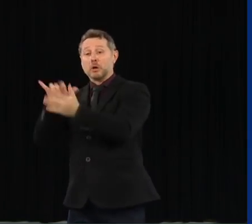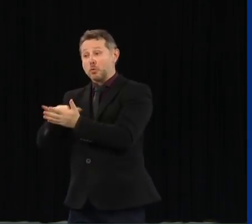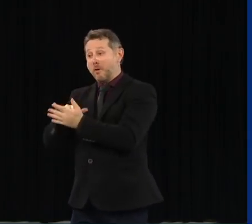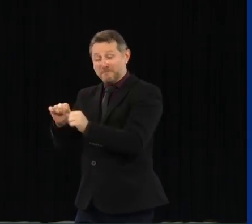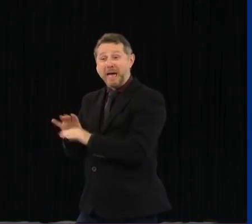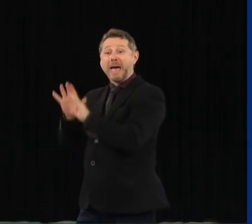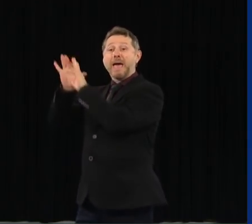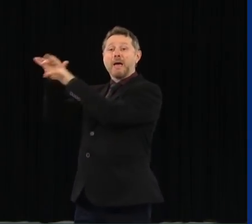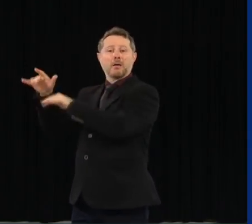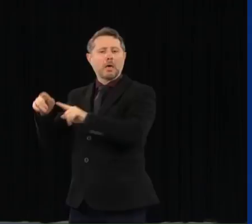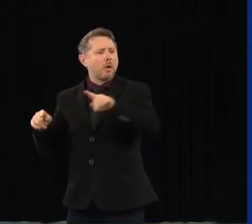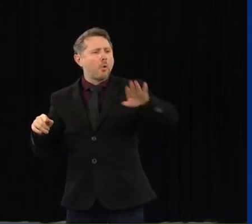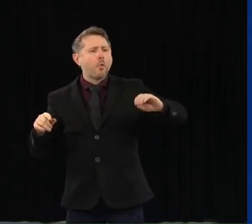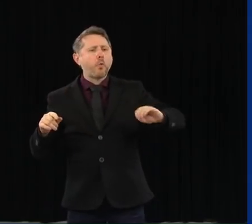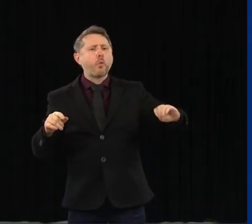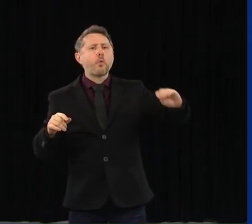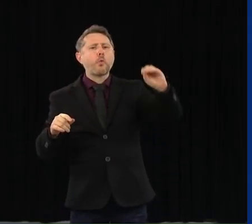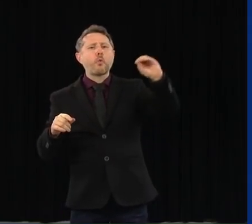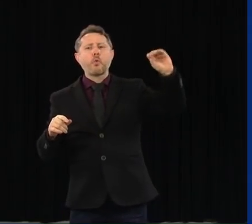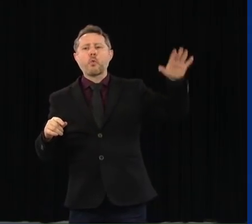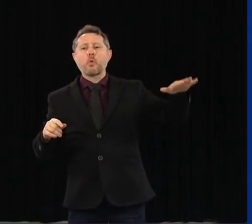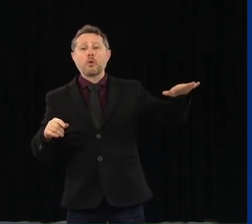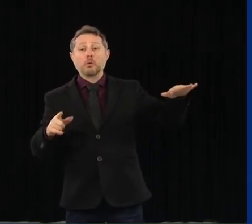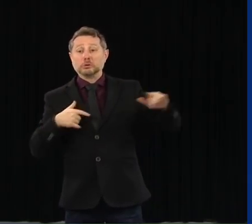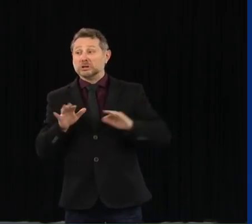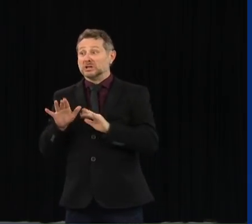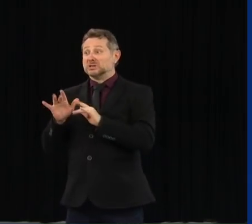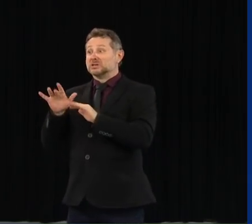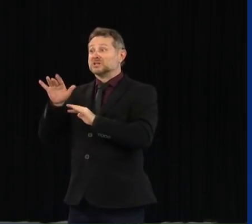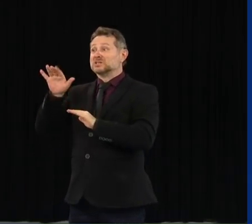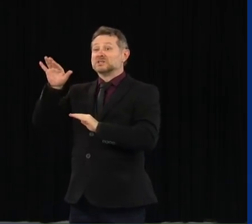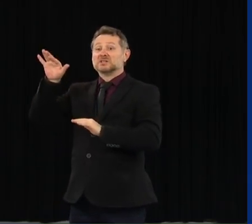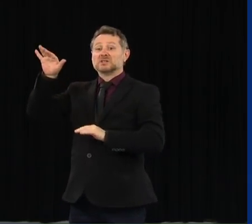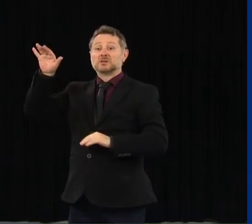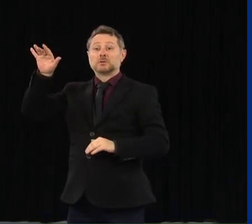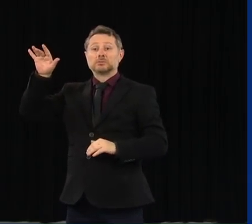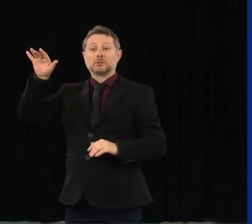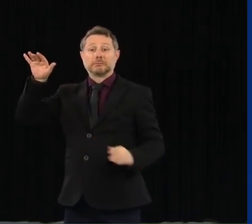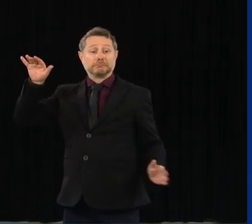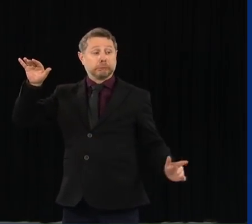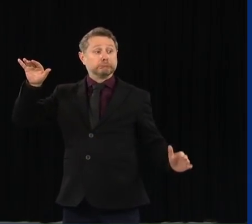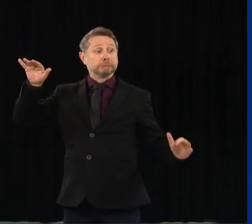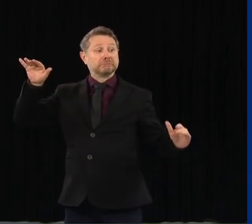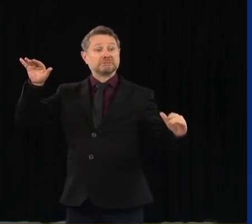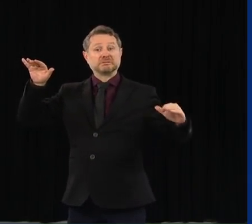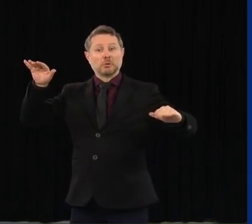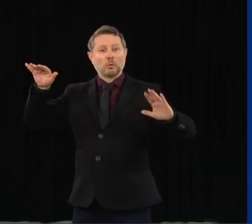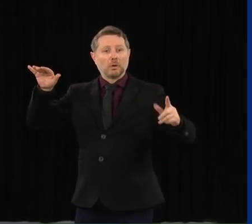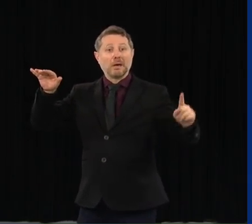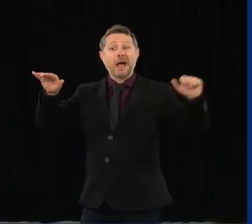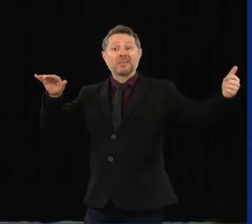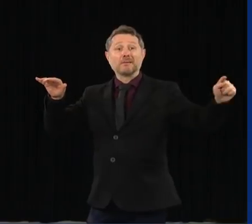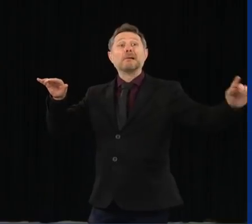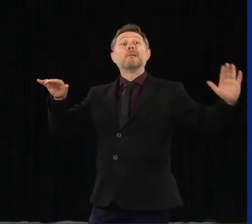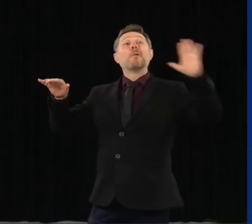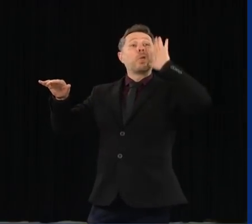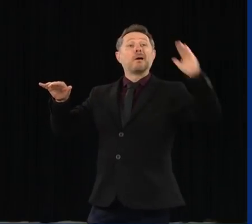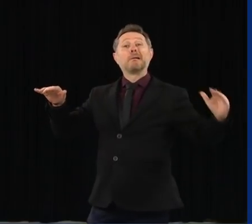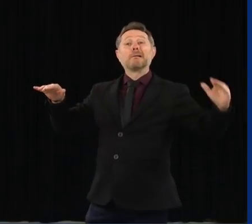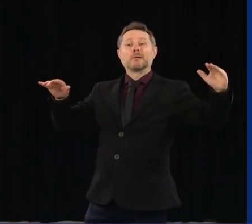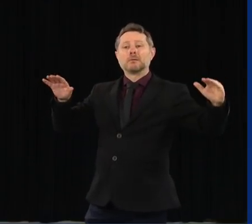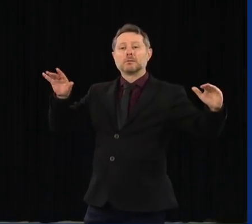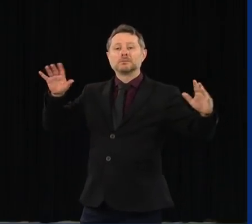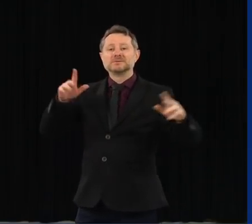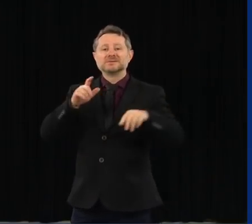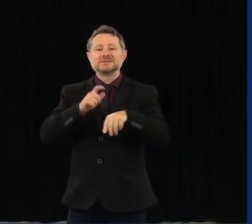those curves occur at different times. It depends on when the outbreak started in that region, how quickly